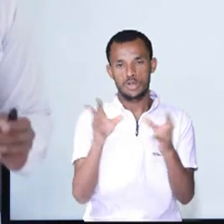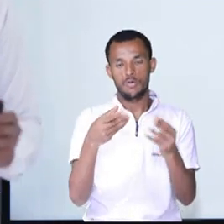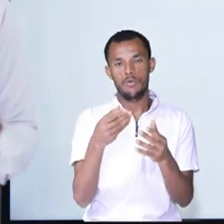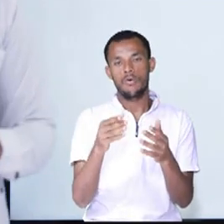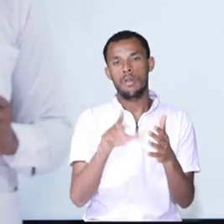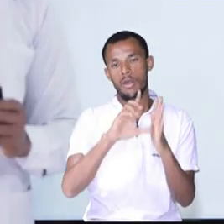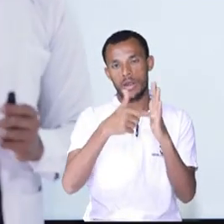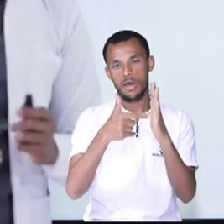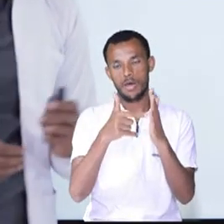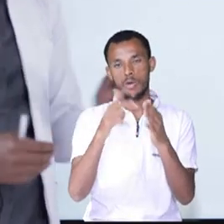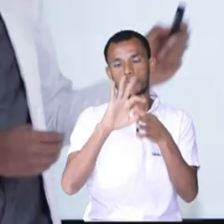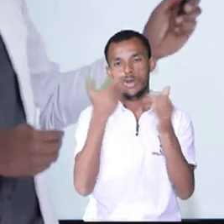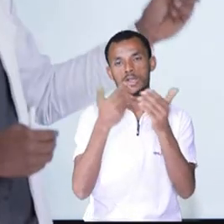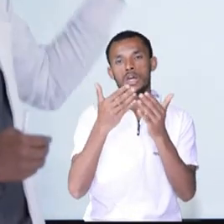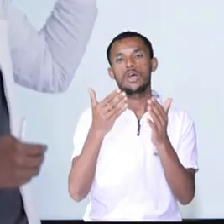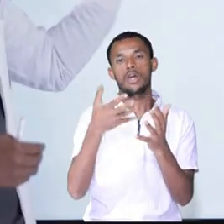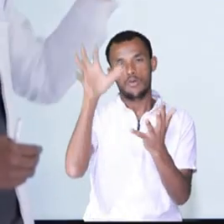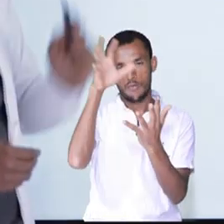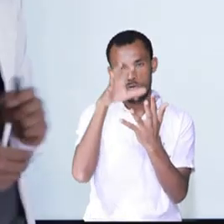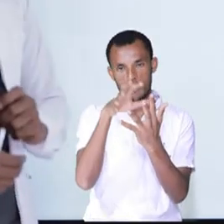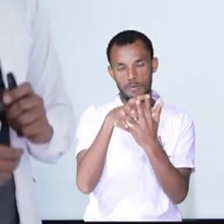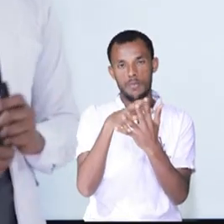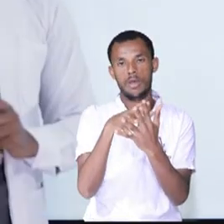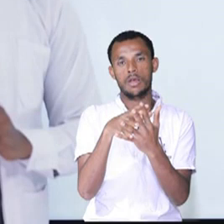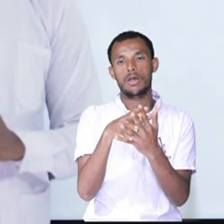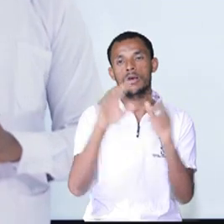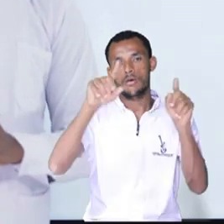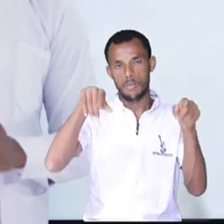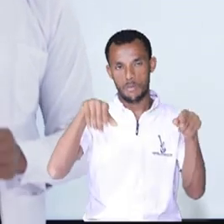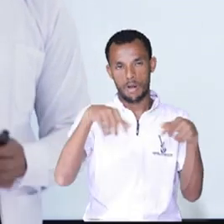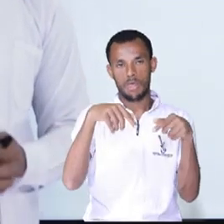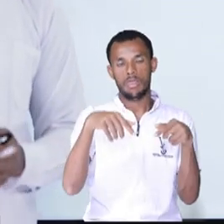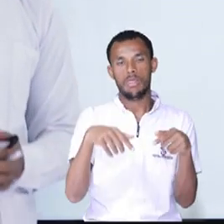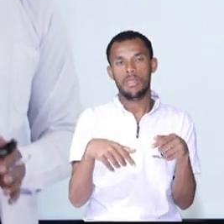involving brackets. So in the case of an